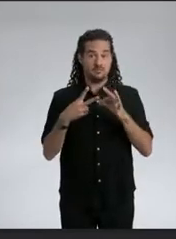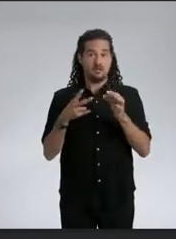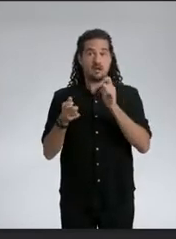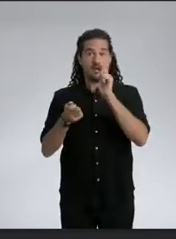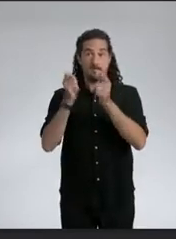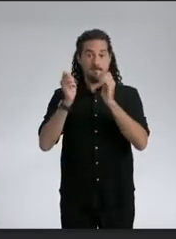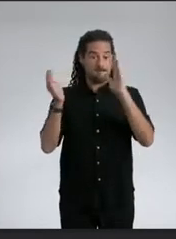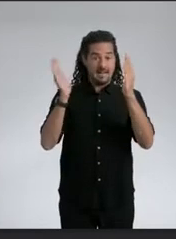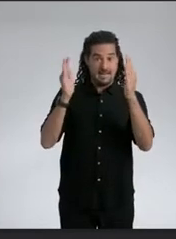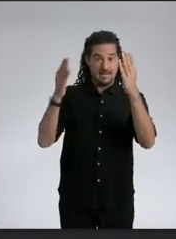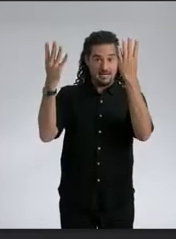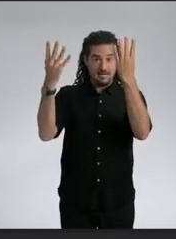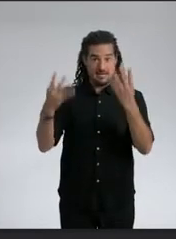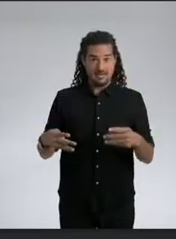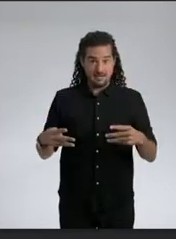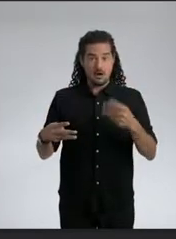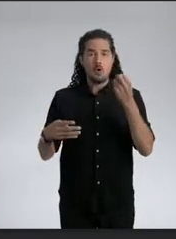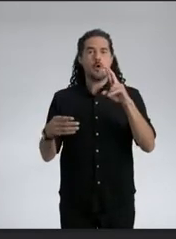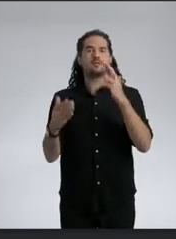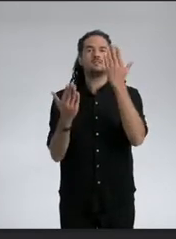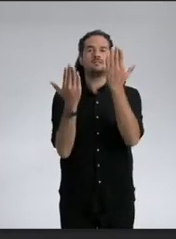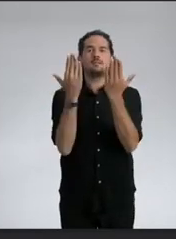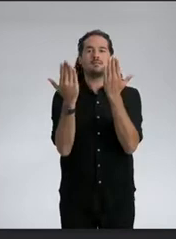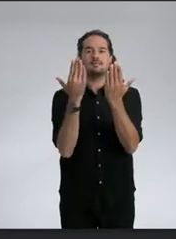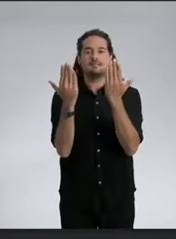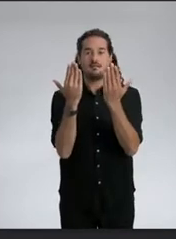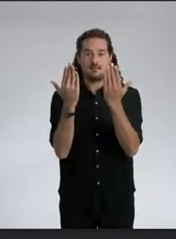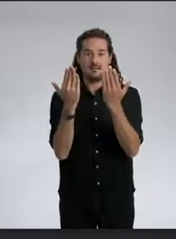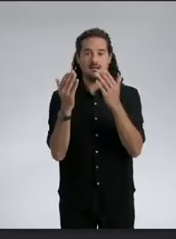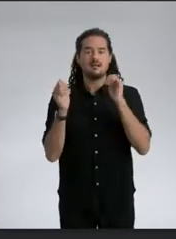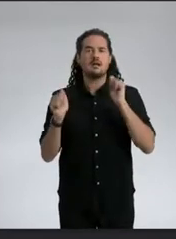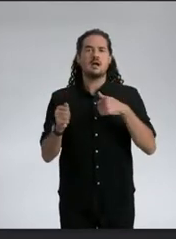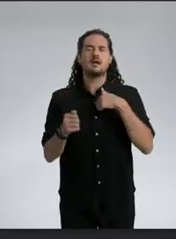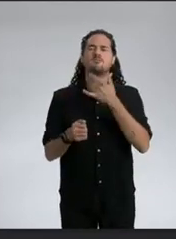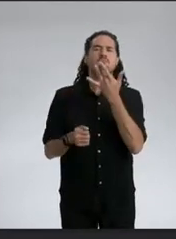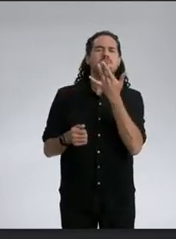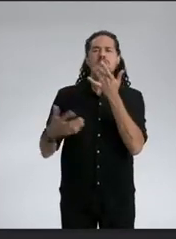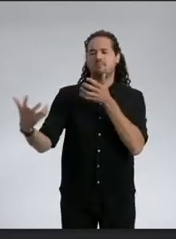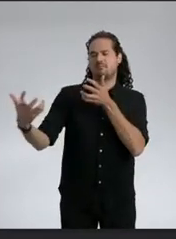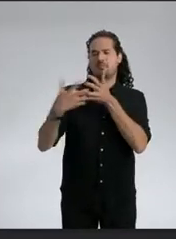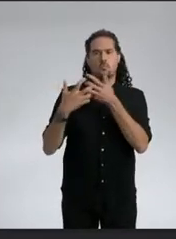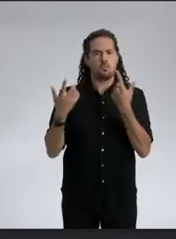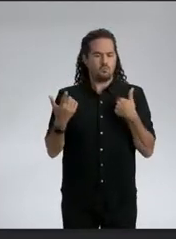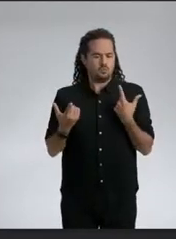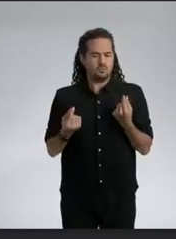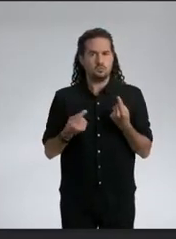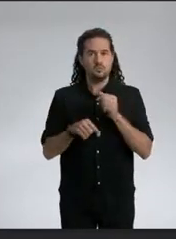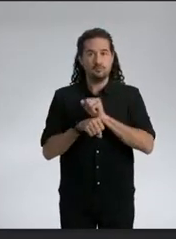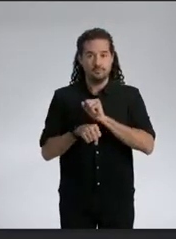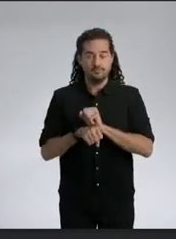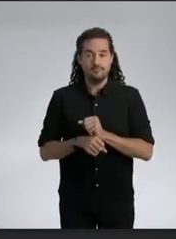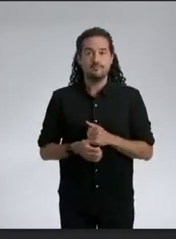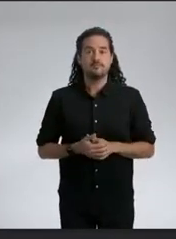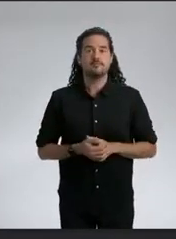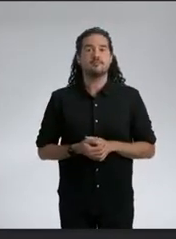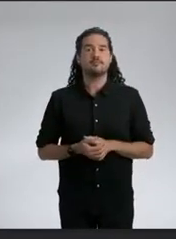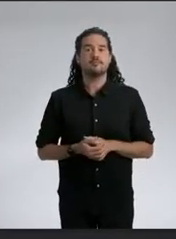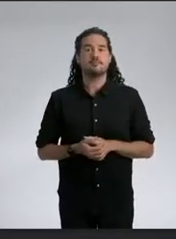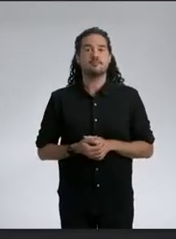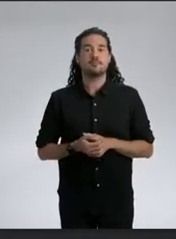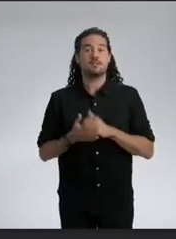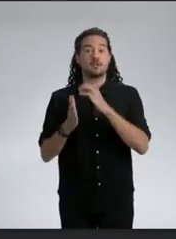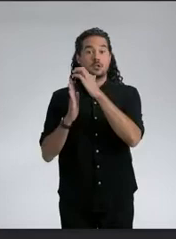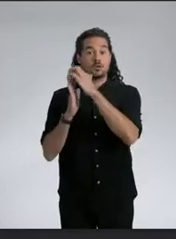the perfect presentation for what I'm working on. With one last code change and comment, it could not be